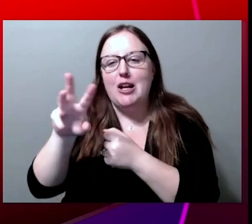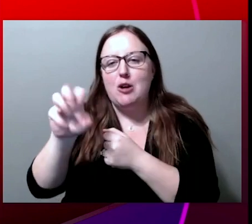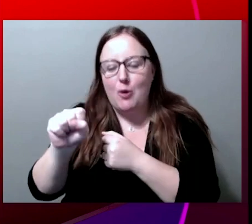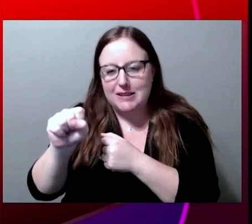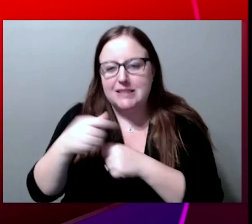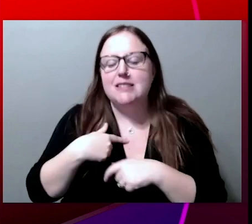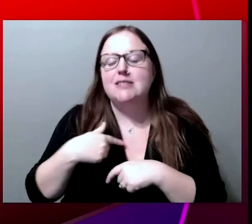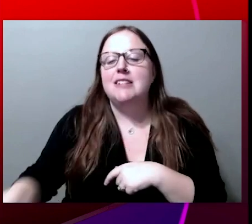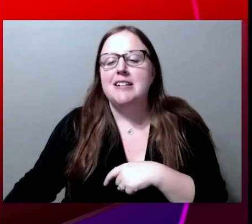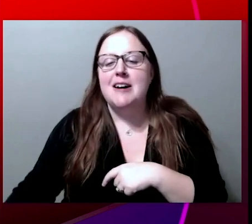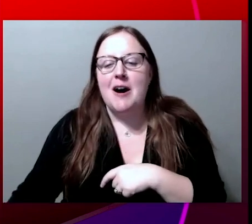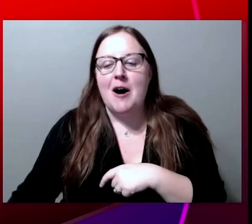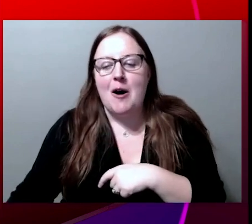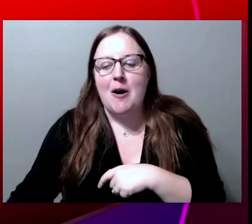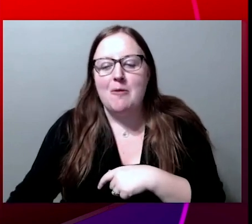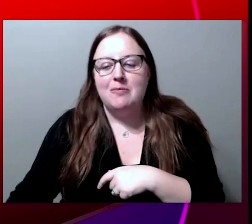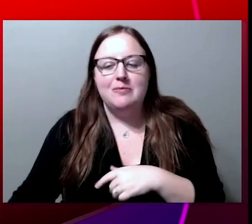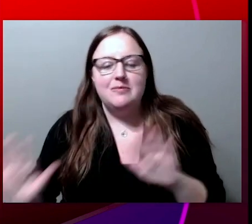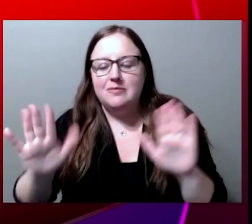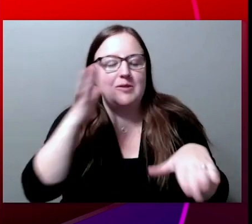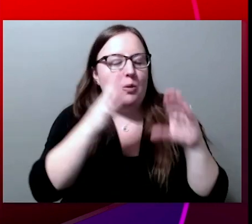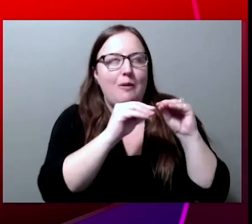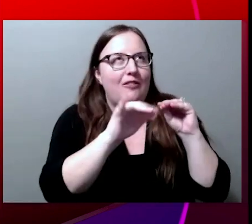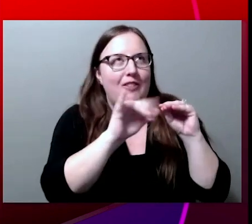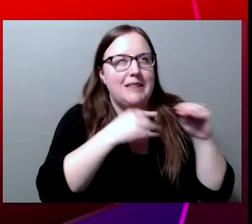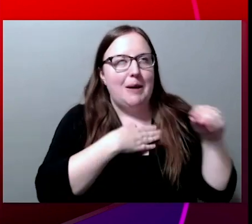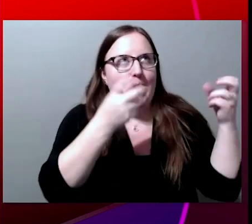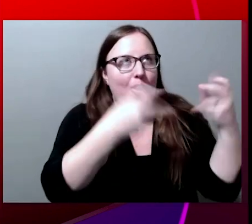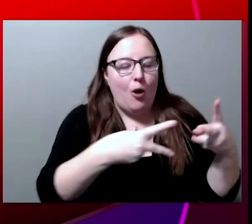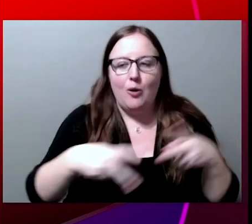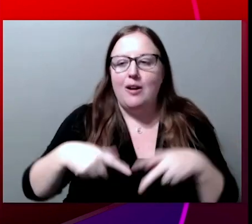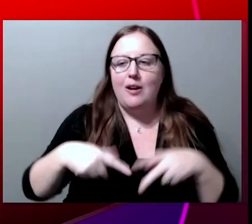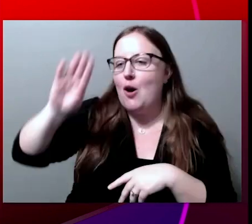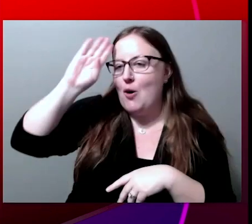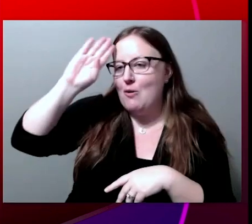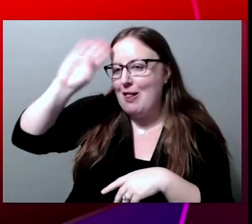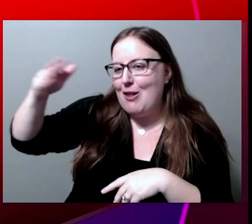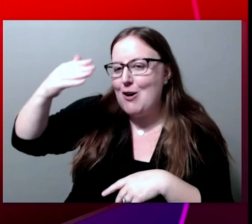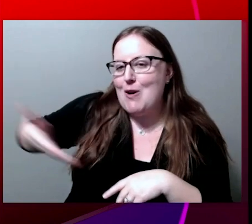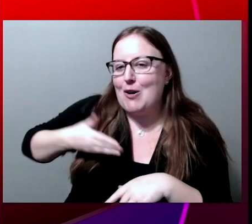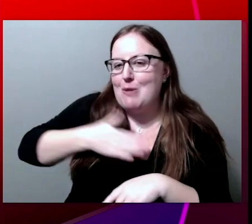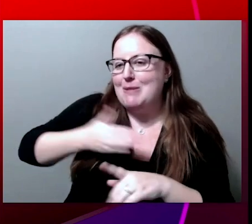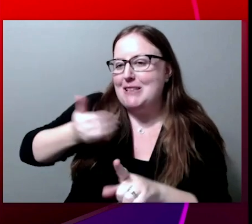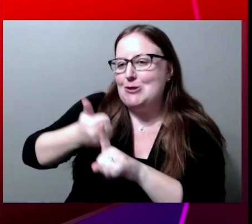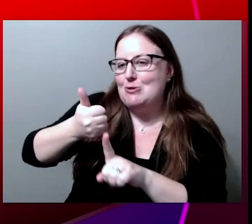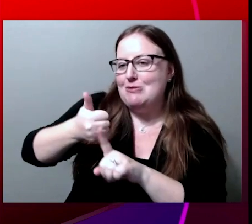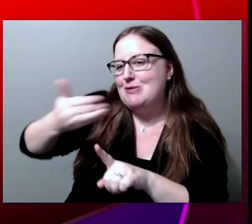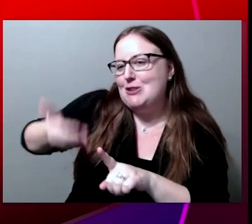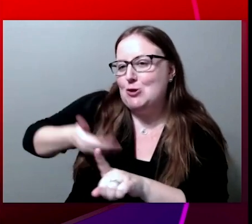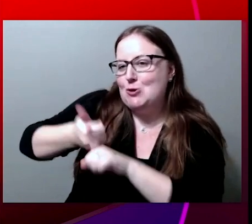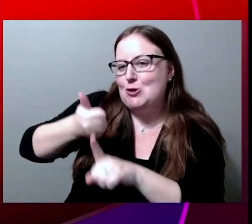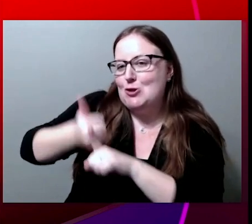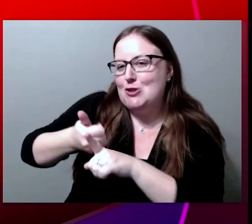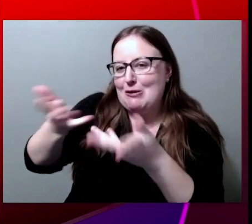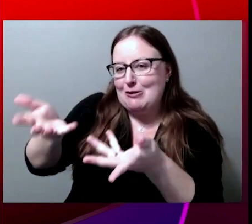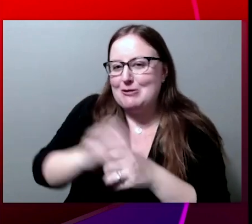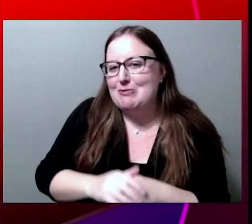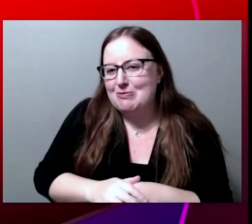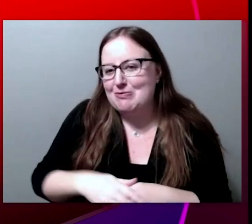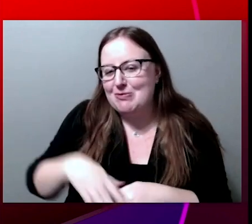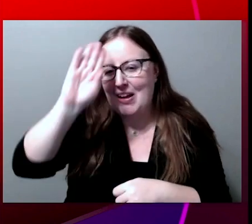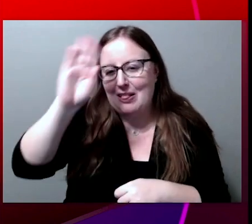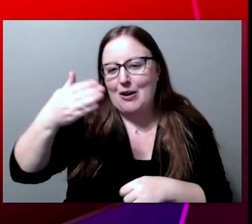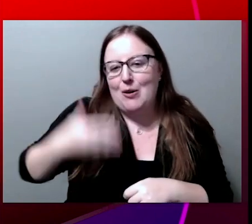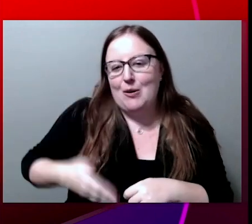wrong, but we'll fix it. Yeah, we're joined by June. Welcome. Hello. Please introduce yourself and tell the audience a little bit about yourself. All right, so my